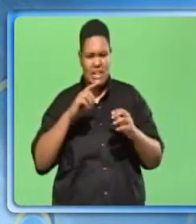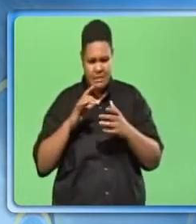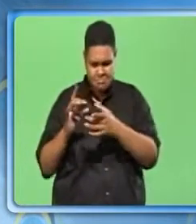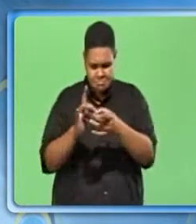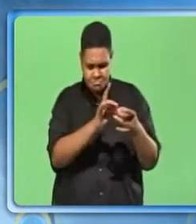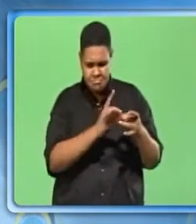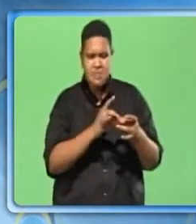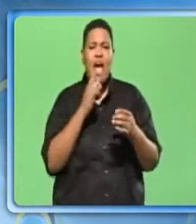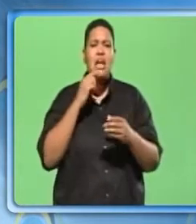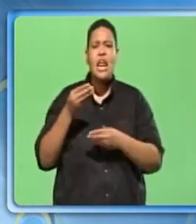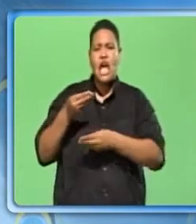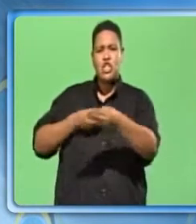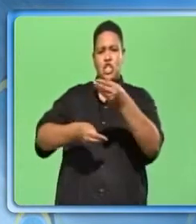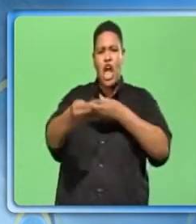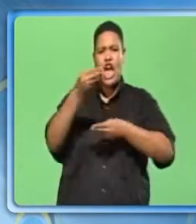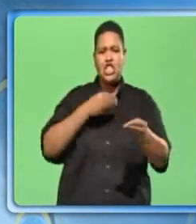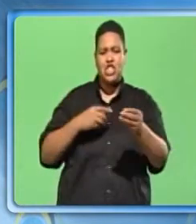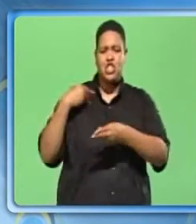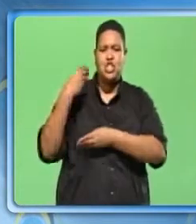exchange genetic material.